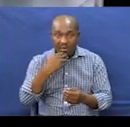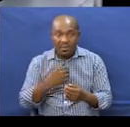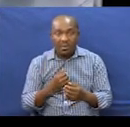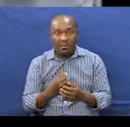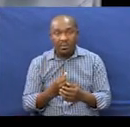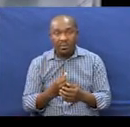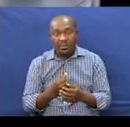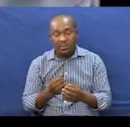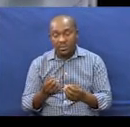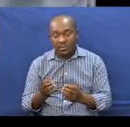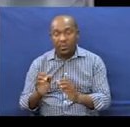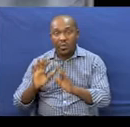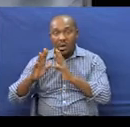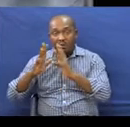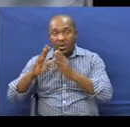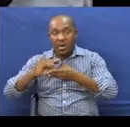to living